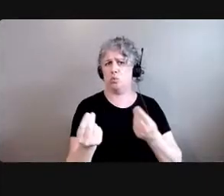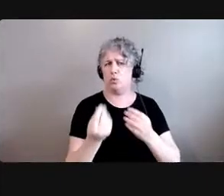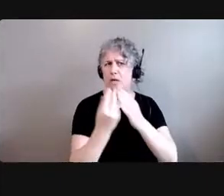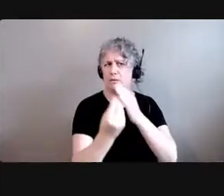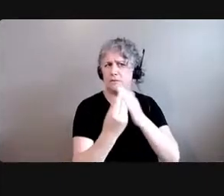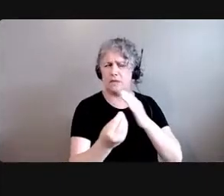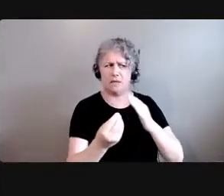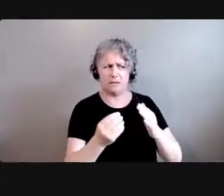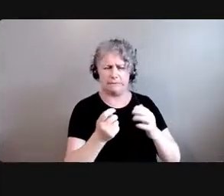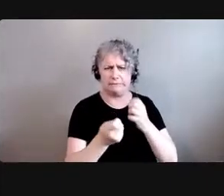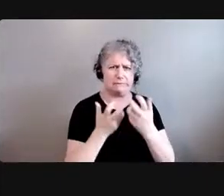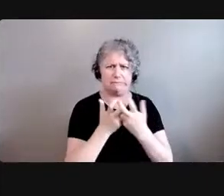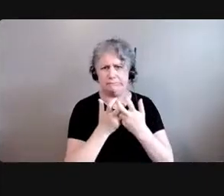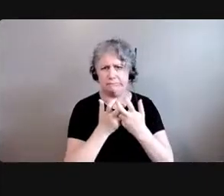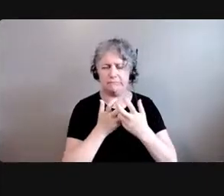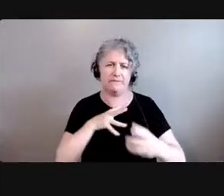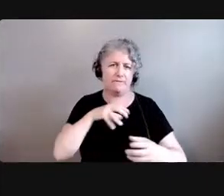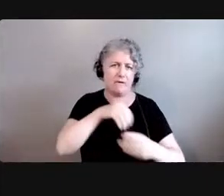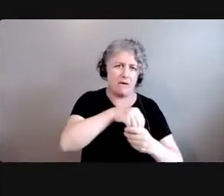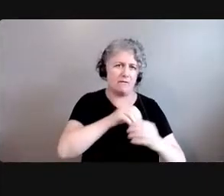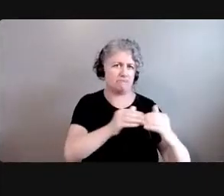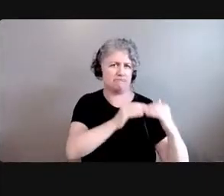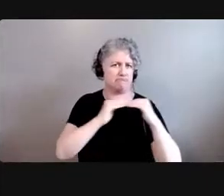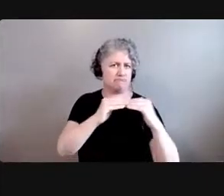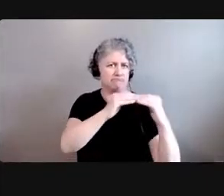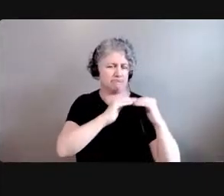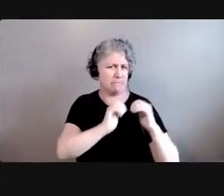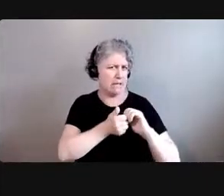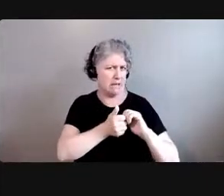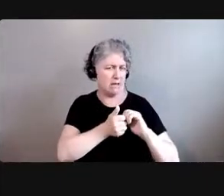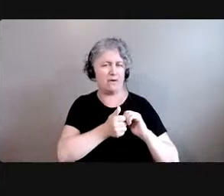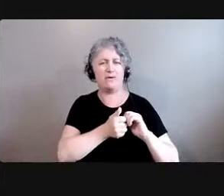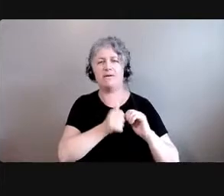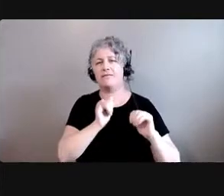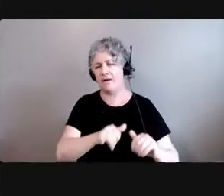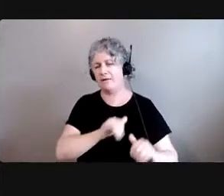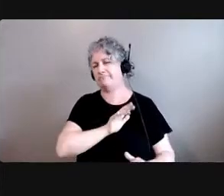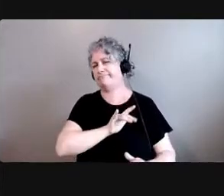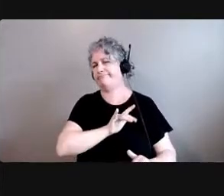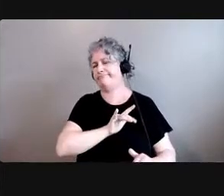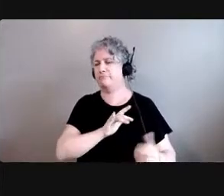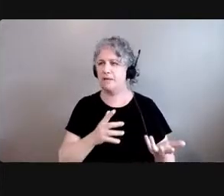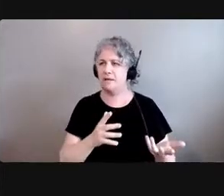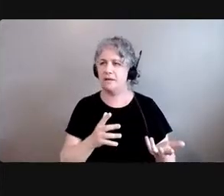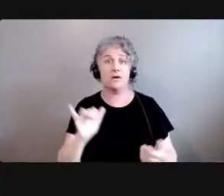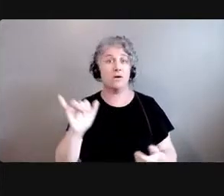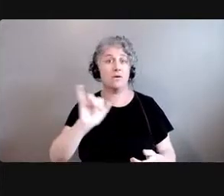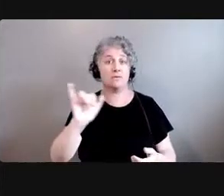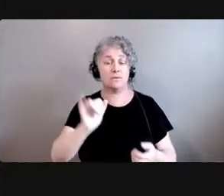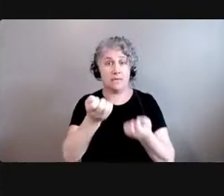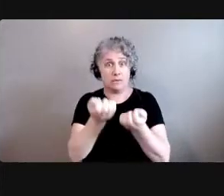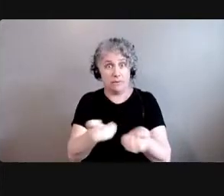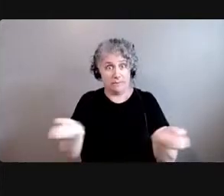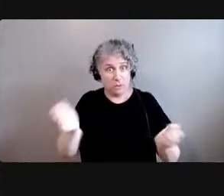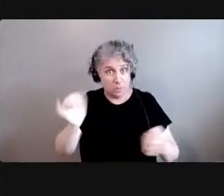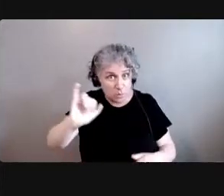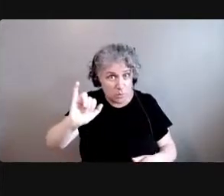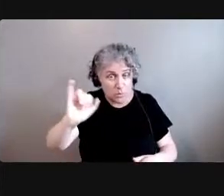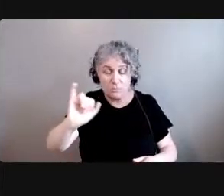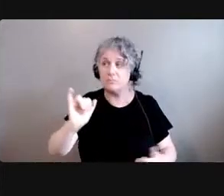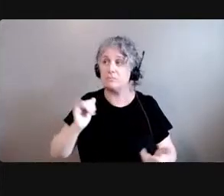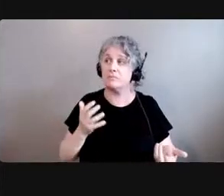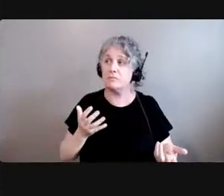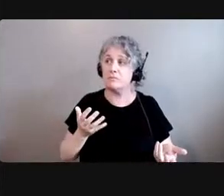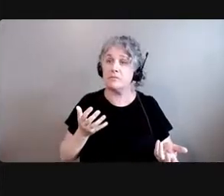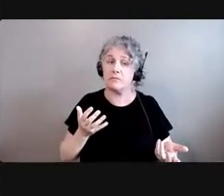right, how can we adapt it so that I can participate too? And so that was one of the big things. And even I'll say equipment wise, in that